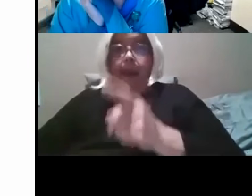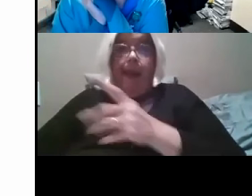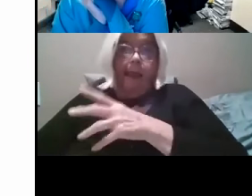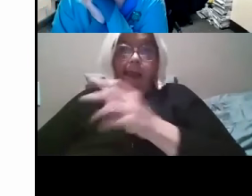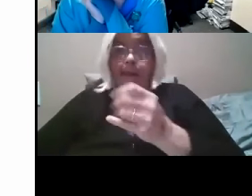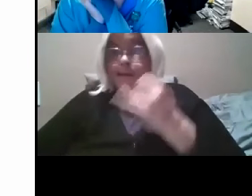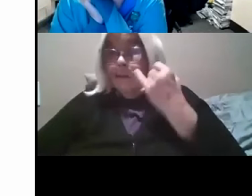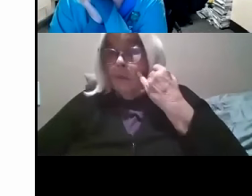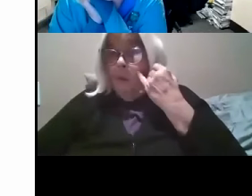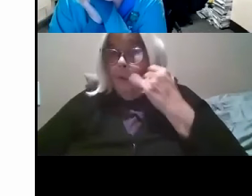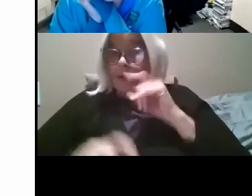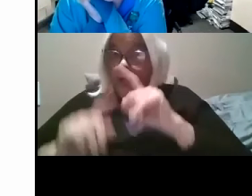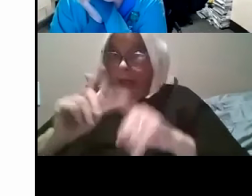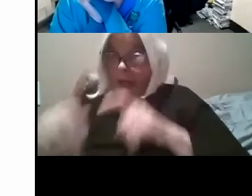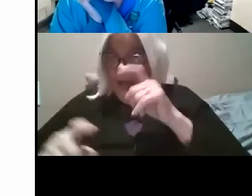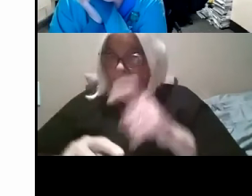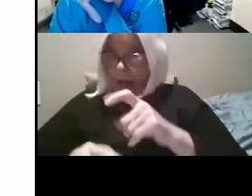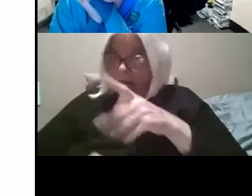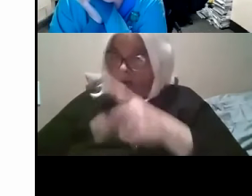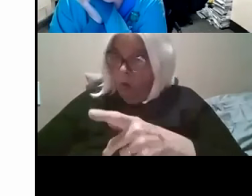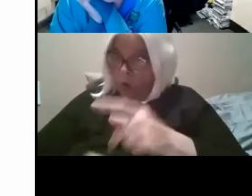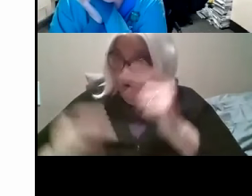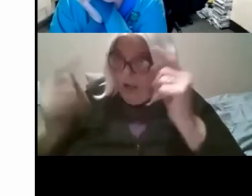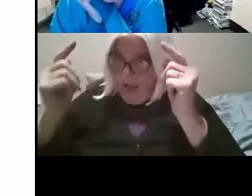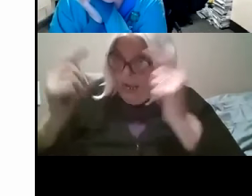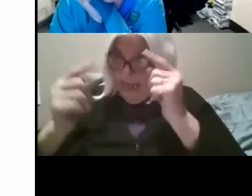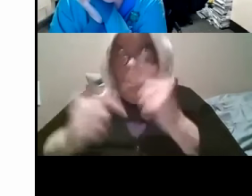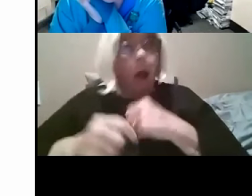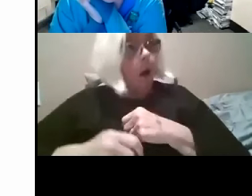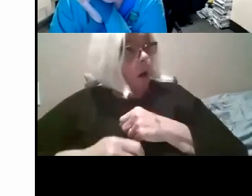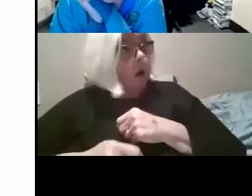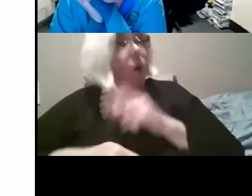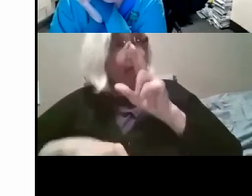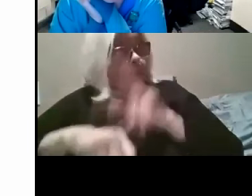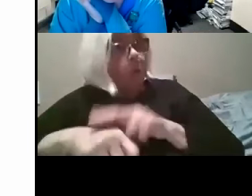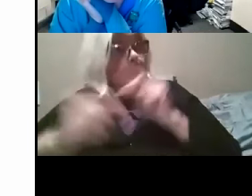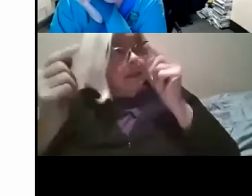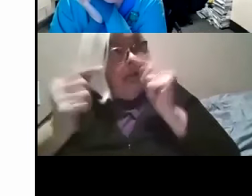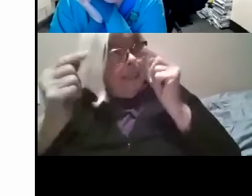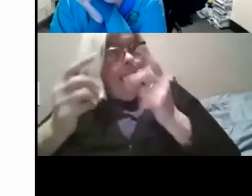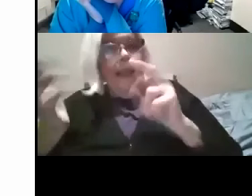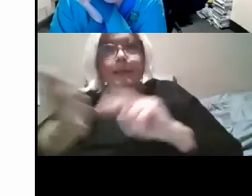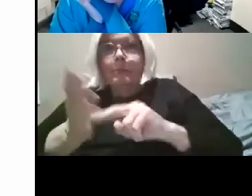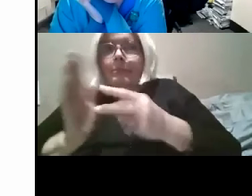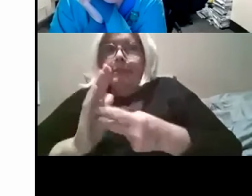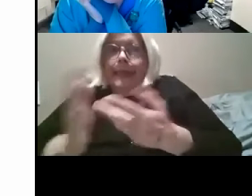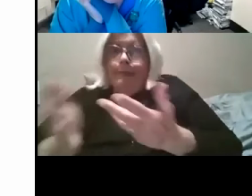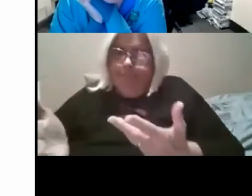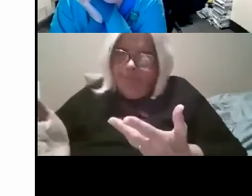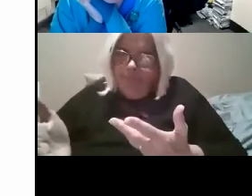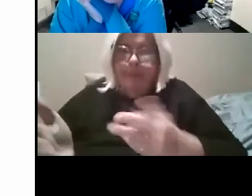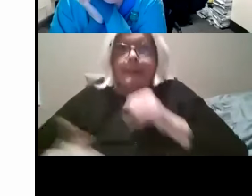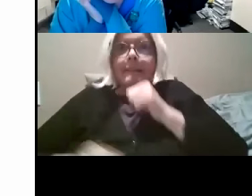Like, but because they just agree to everything most of the time. So, but